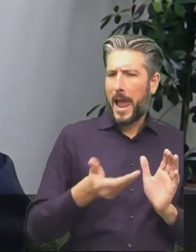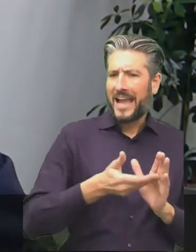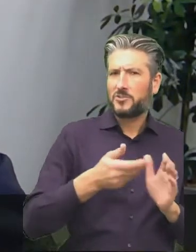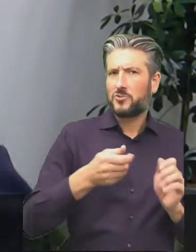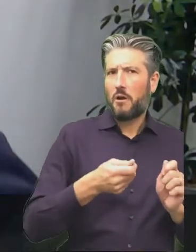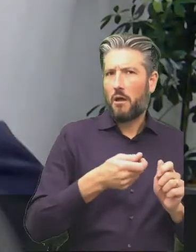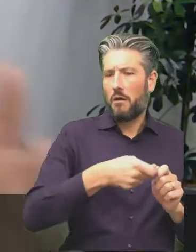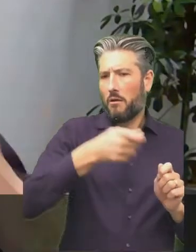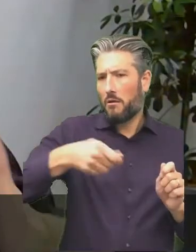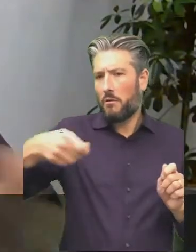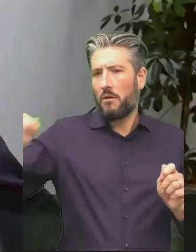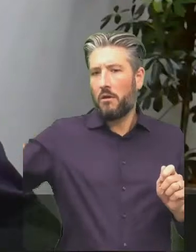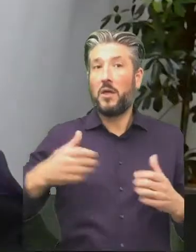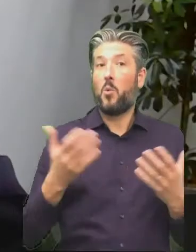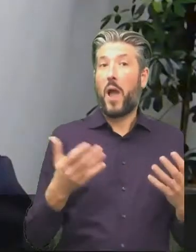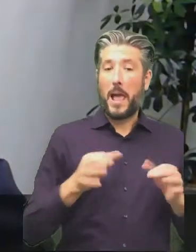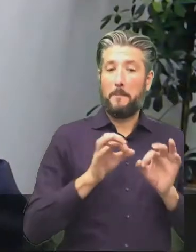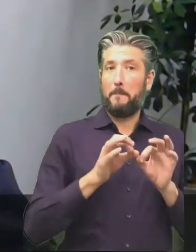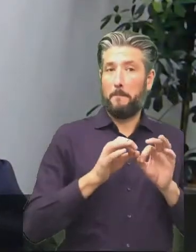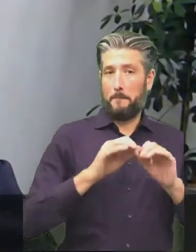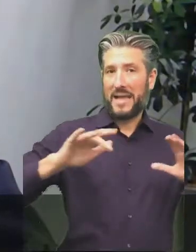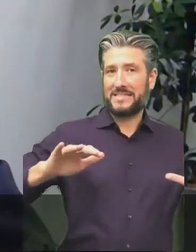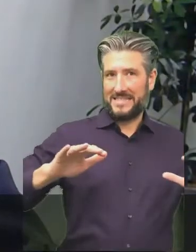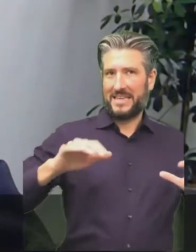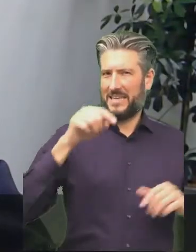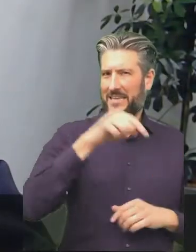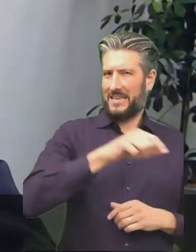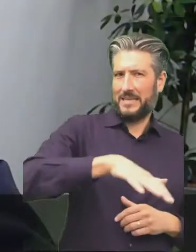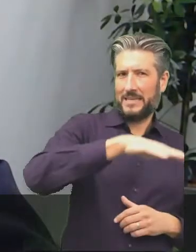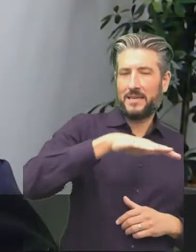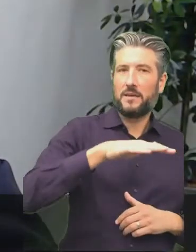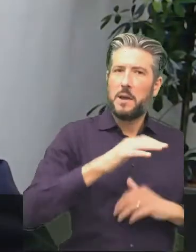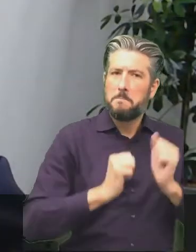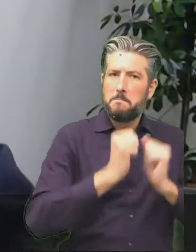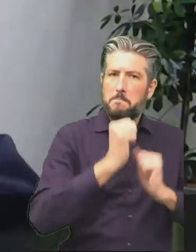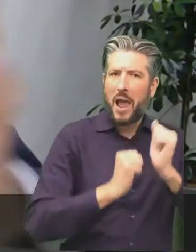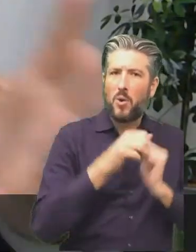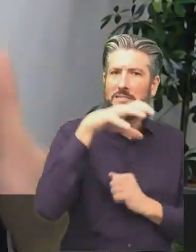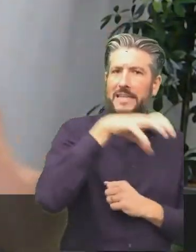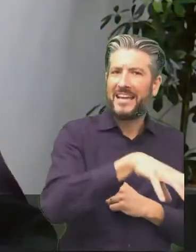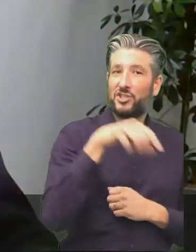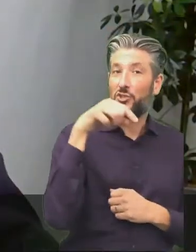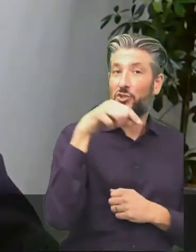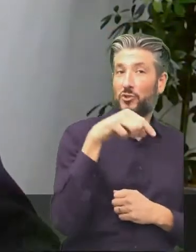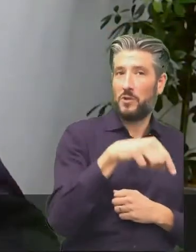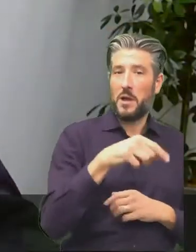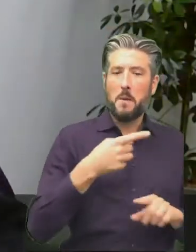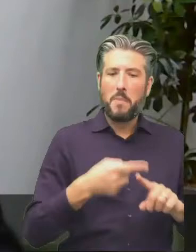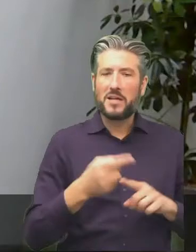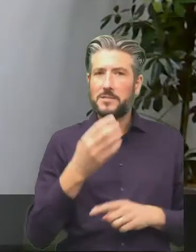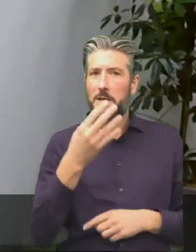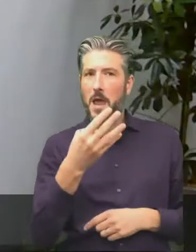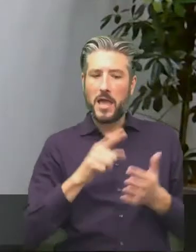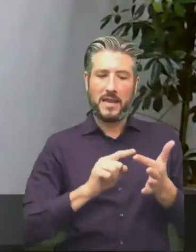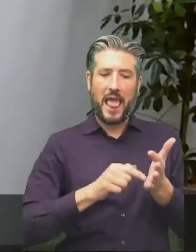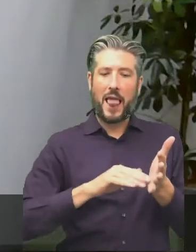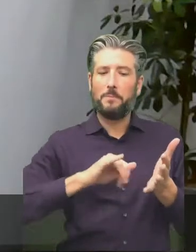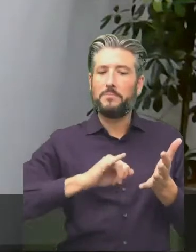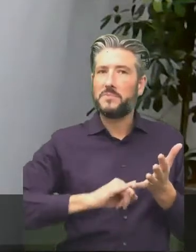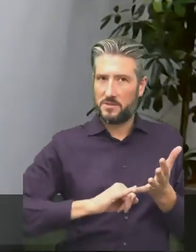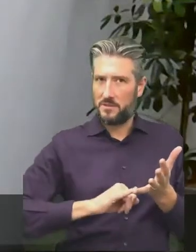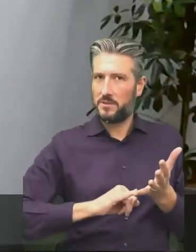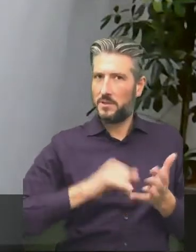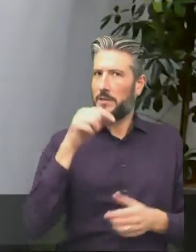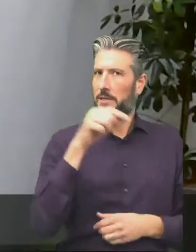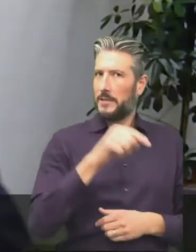Power Station and Nine Elms. Really important to increase public transport capacity and infrastructure to get more people in the new